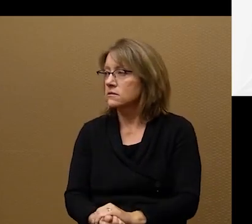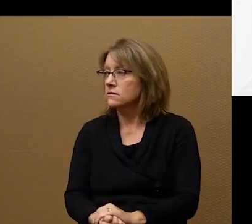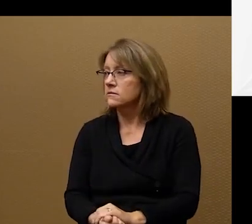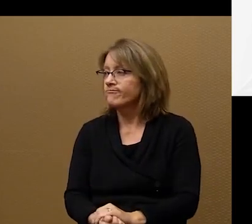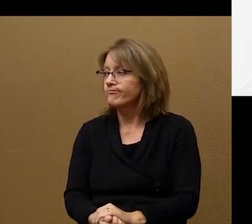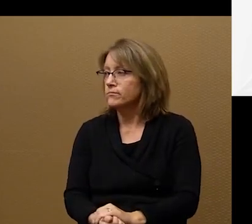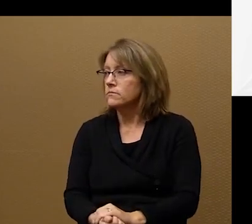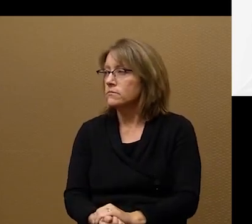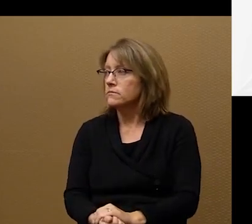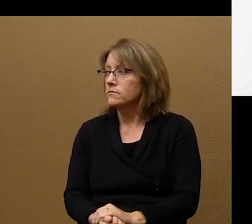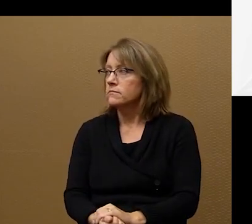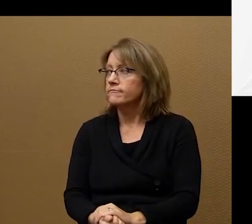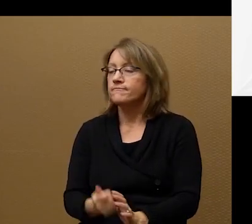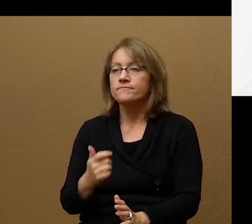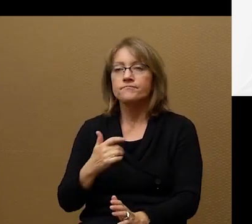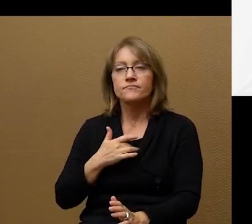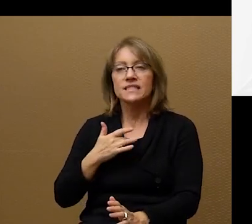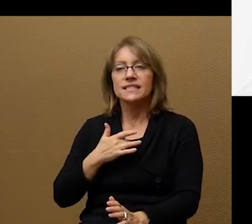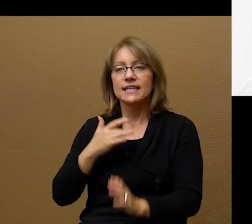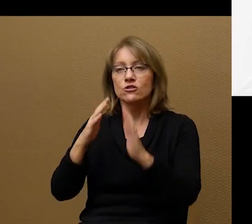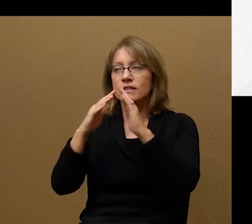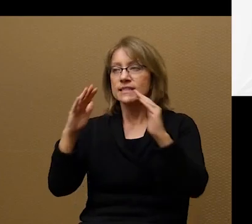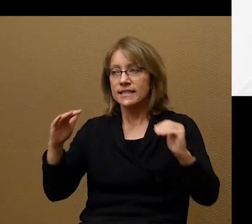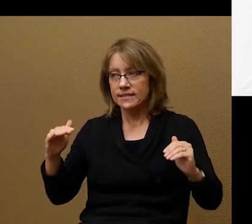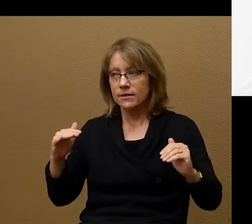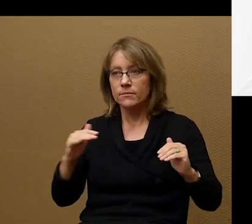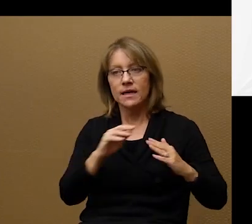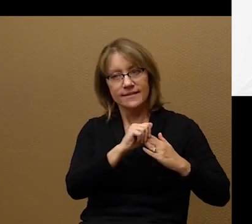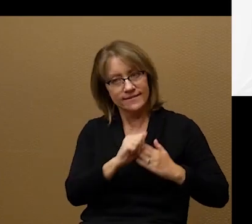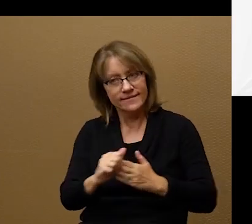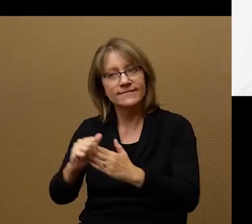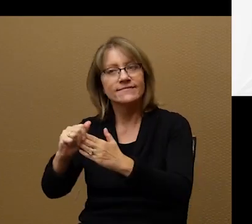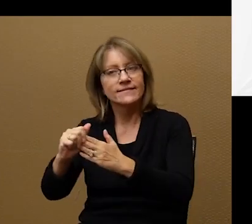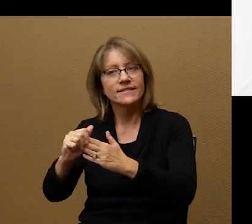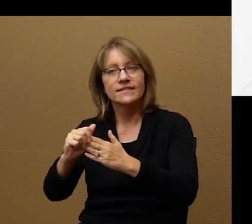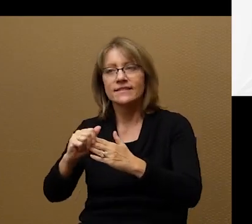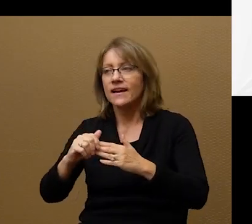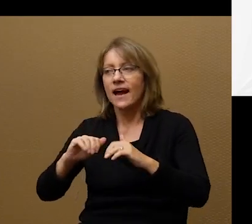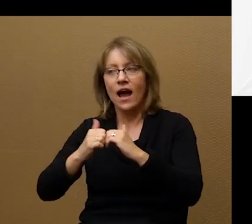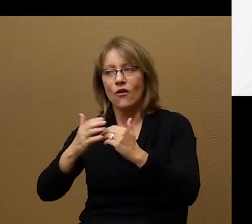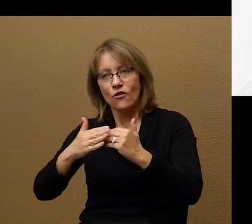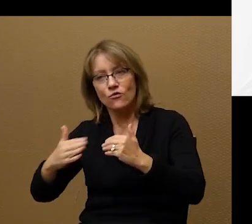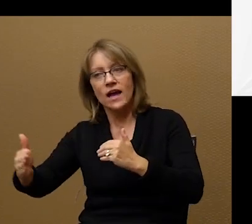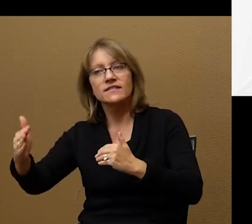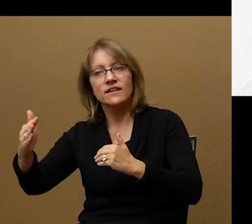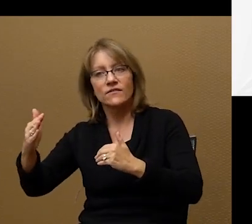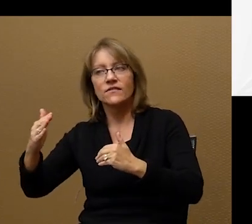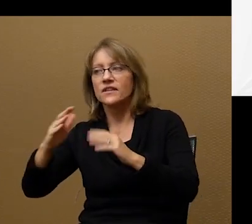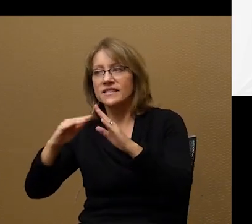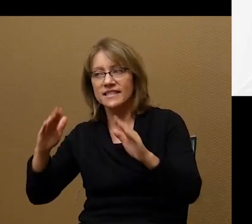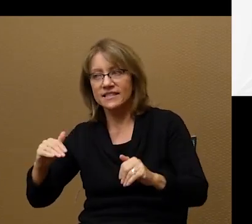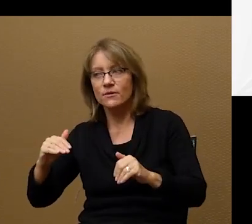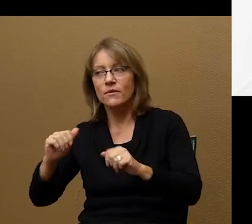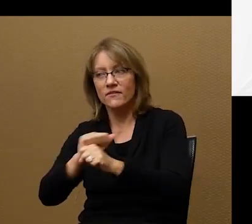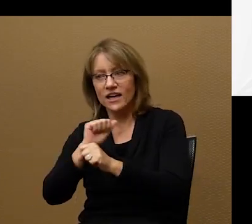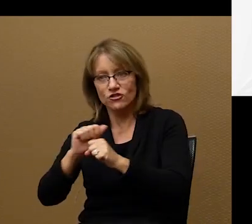So our sensory systems dictate how the rest of the systems function, our cognition and everything. And that's when I